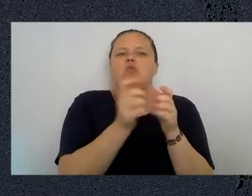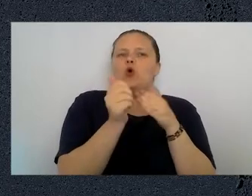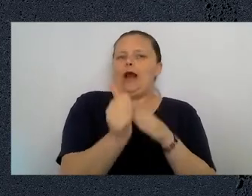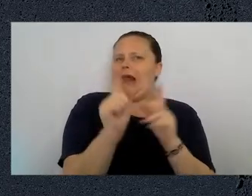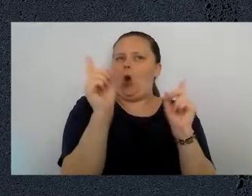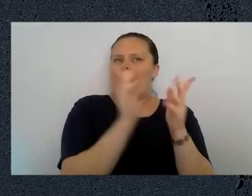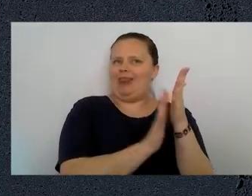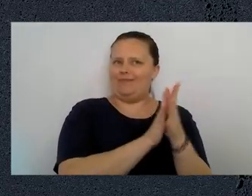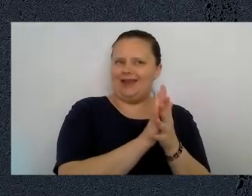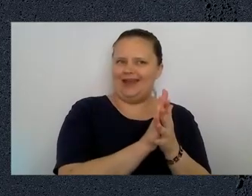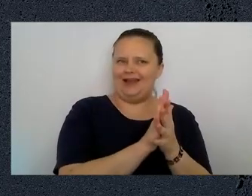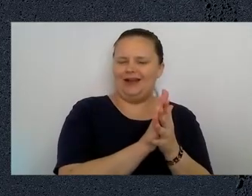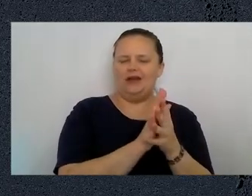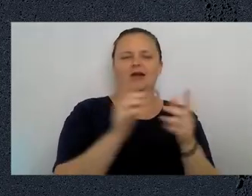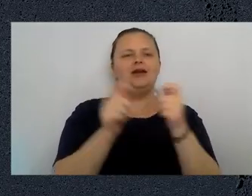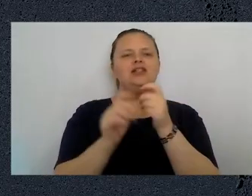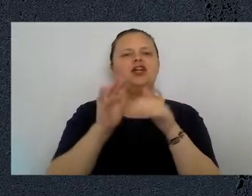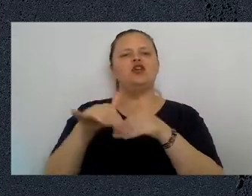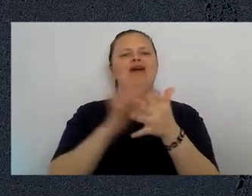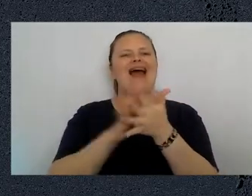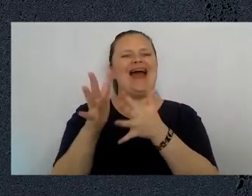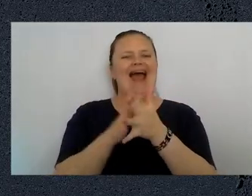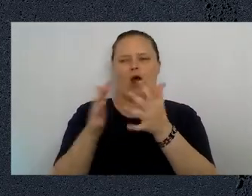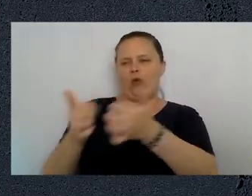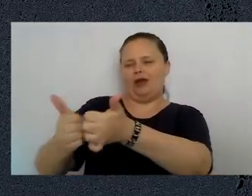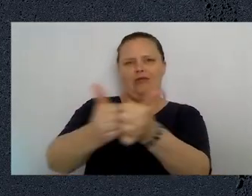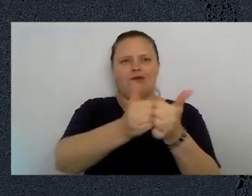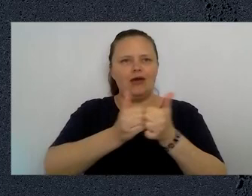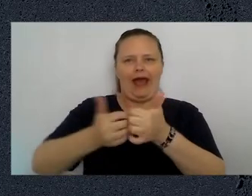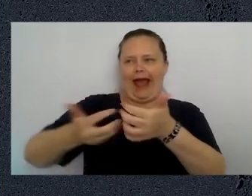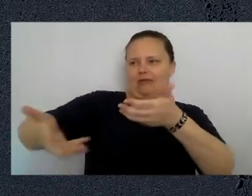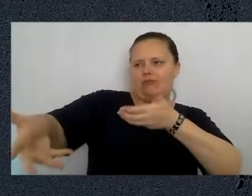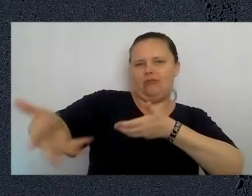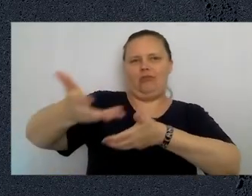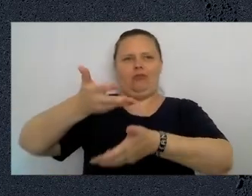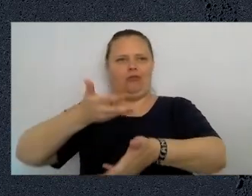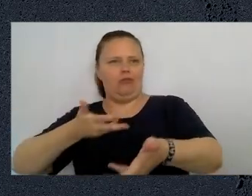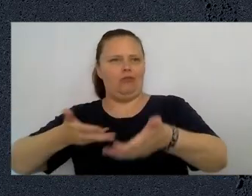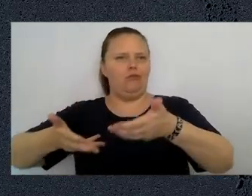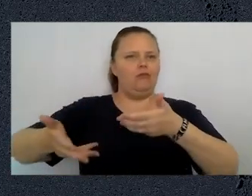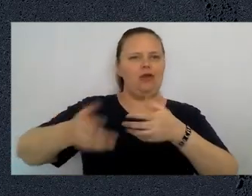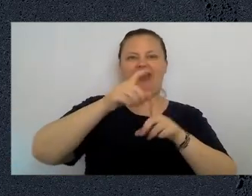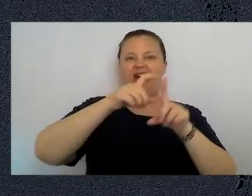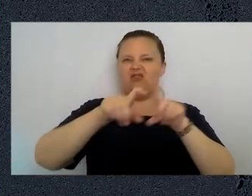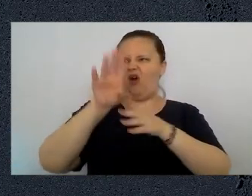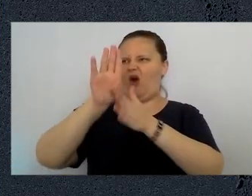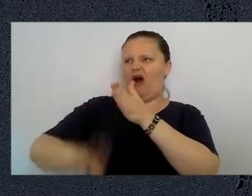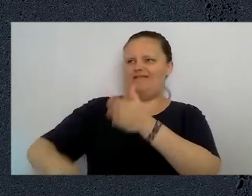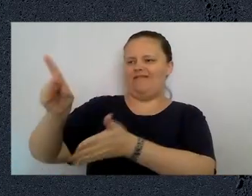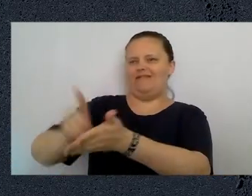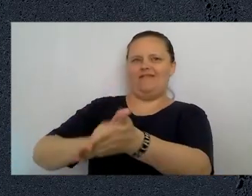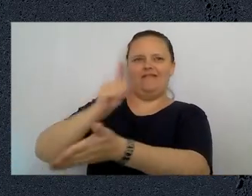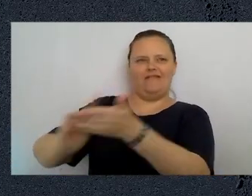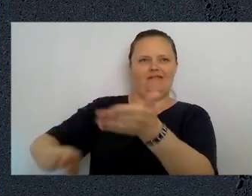work together and interact with each other and that culture and, you know, removing the harassment or the microaggressions.